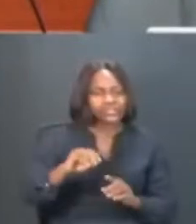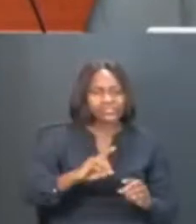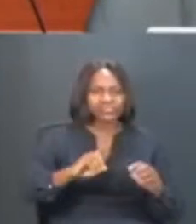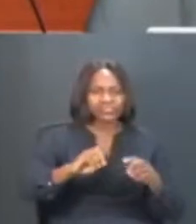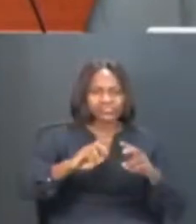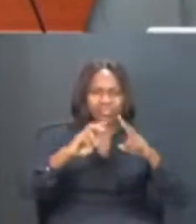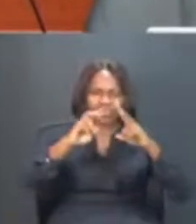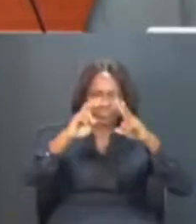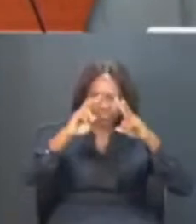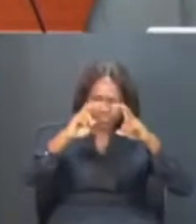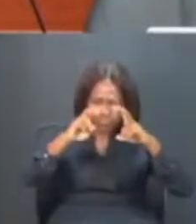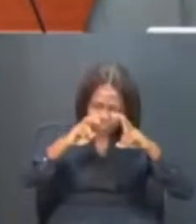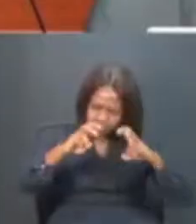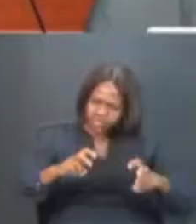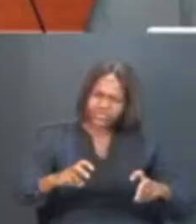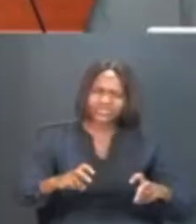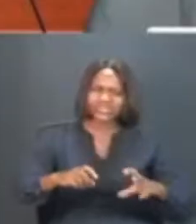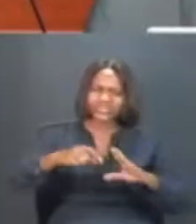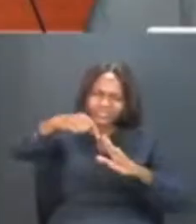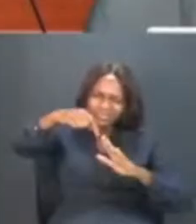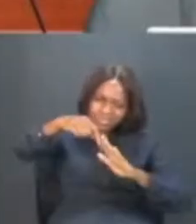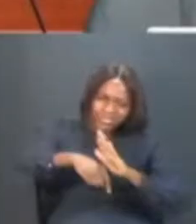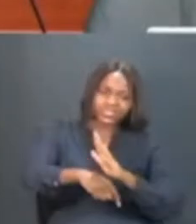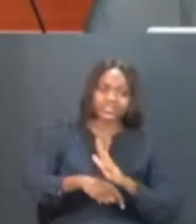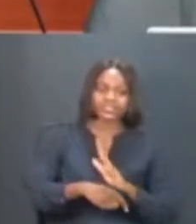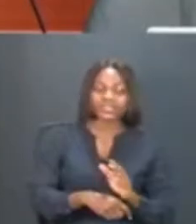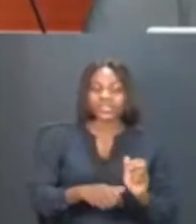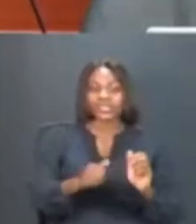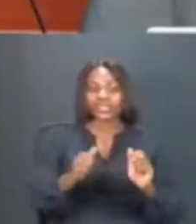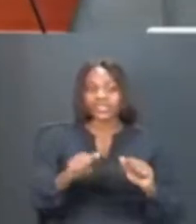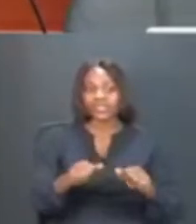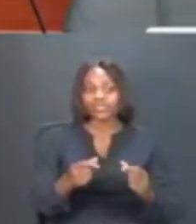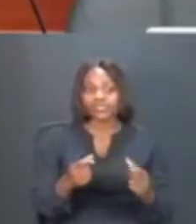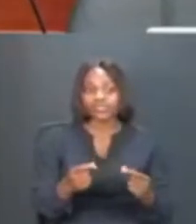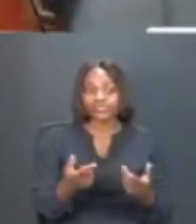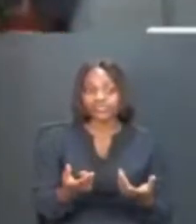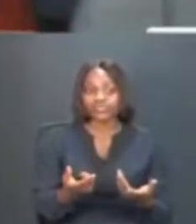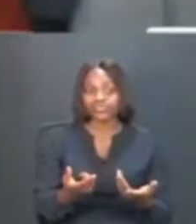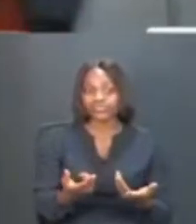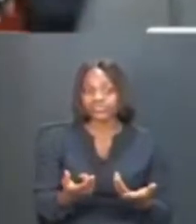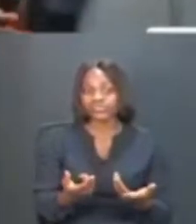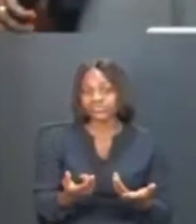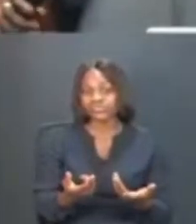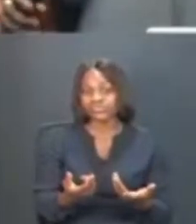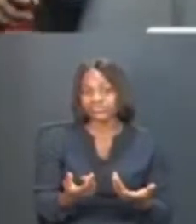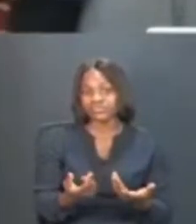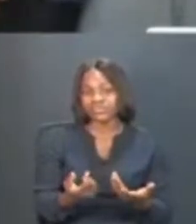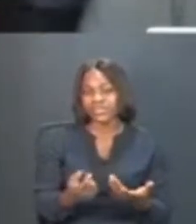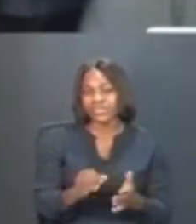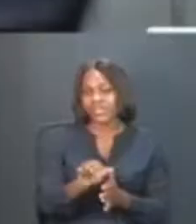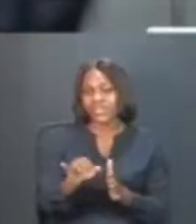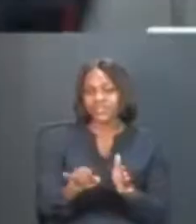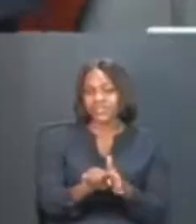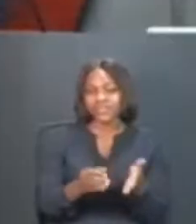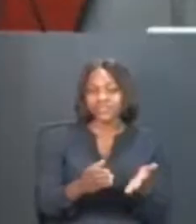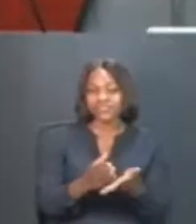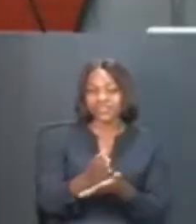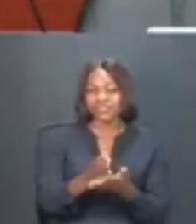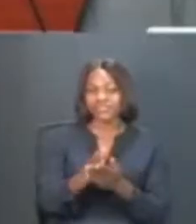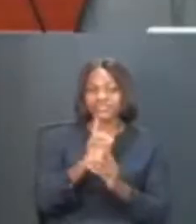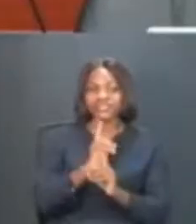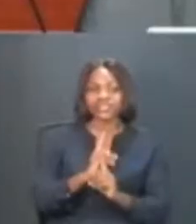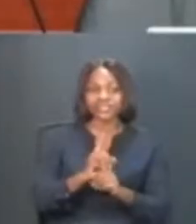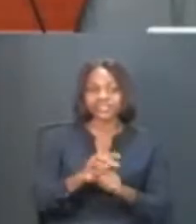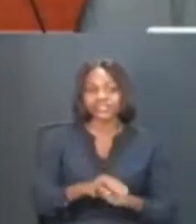research, extensive one, to be able to get to the bottom, and I'm sure one day we'll get there. If we put